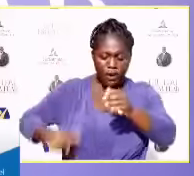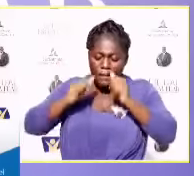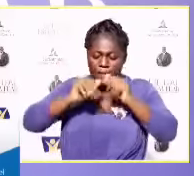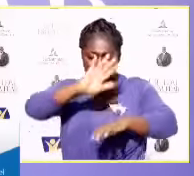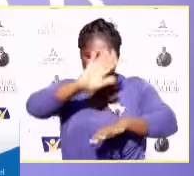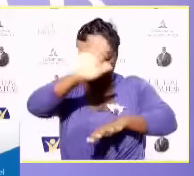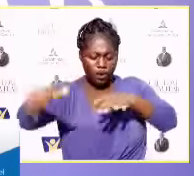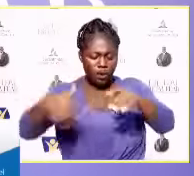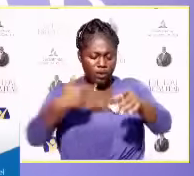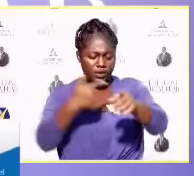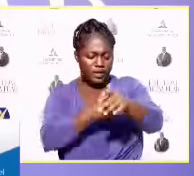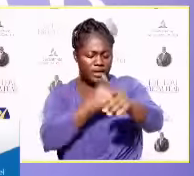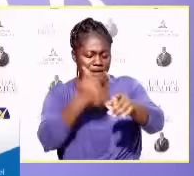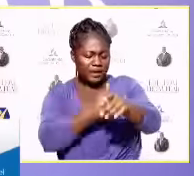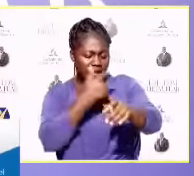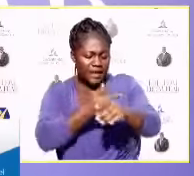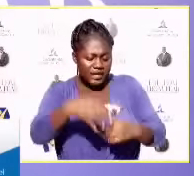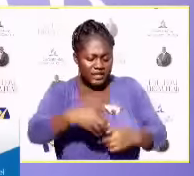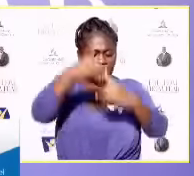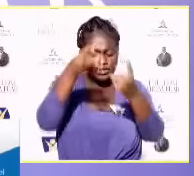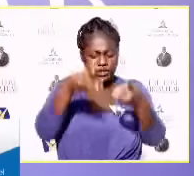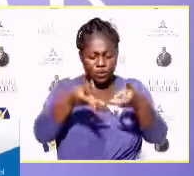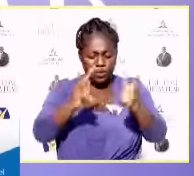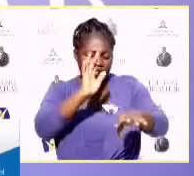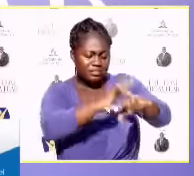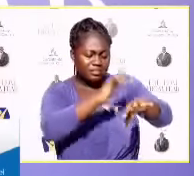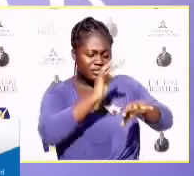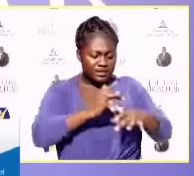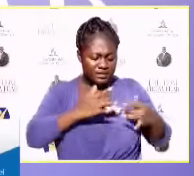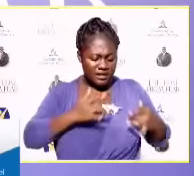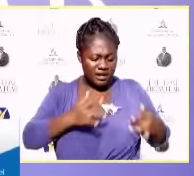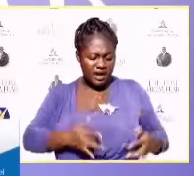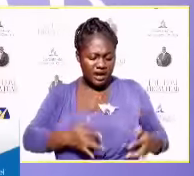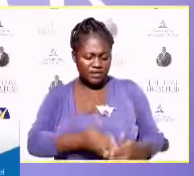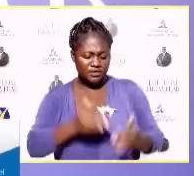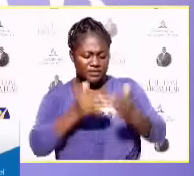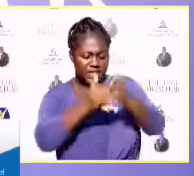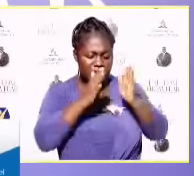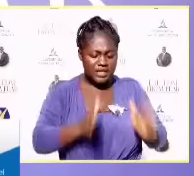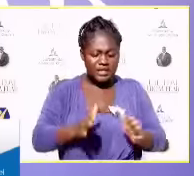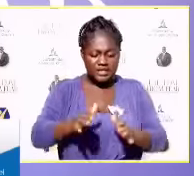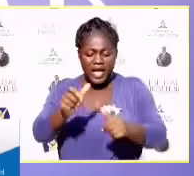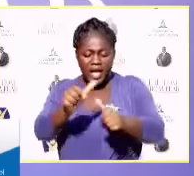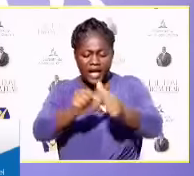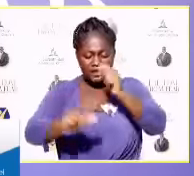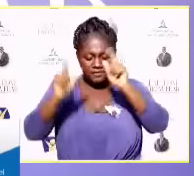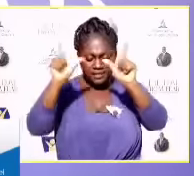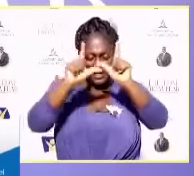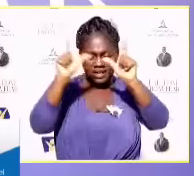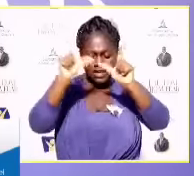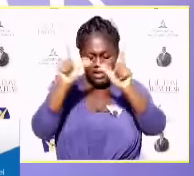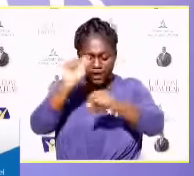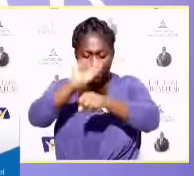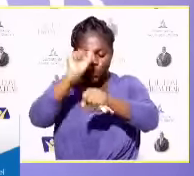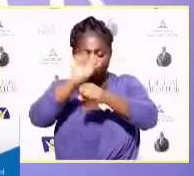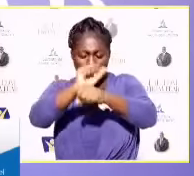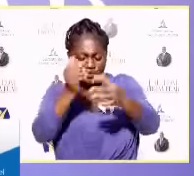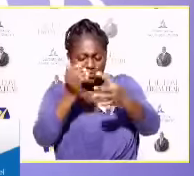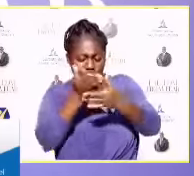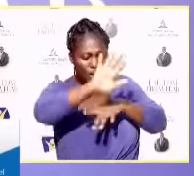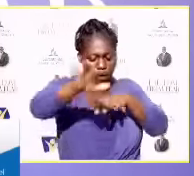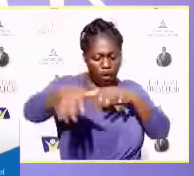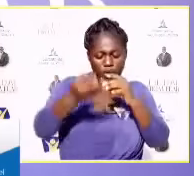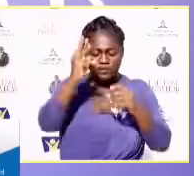Ghana in a very special way, Father. Touch the hearts of the leaders at every level and work through them to bless